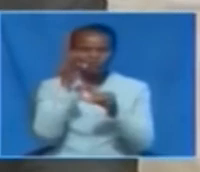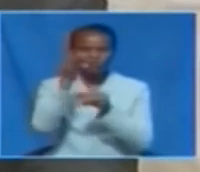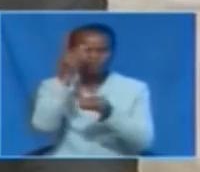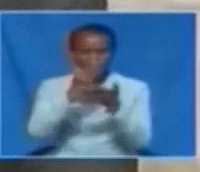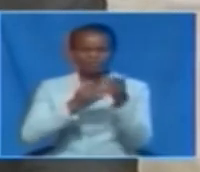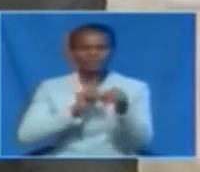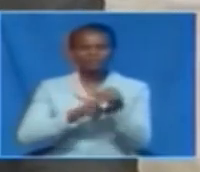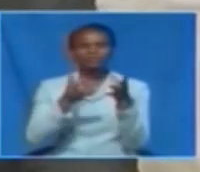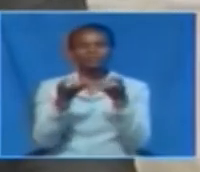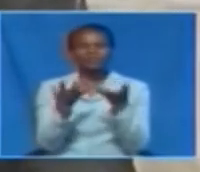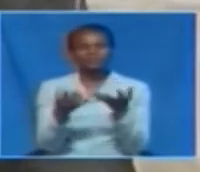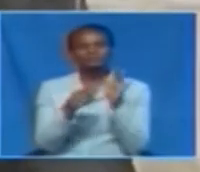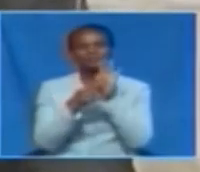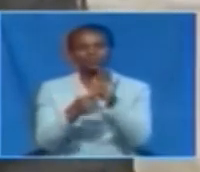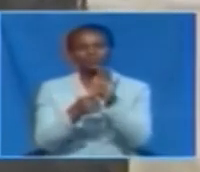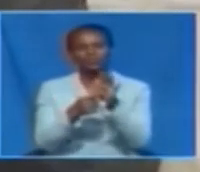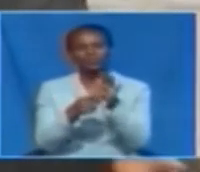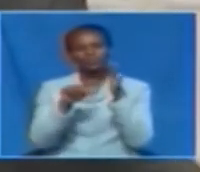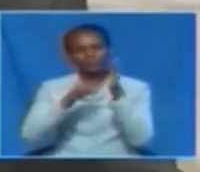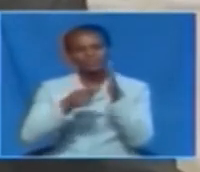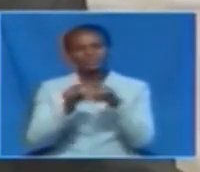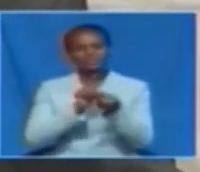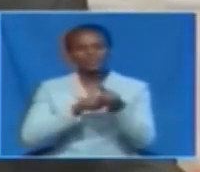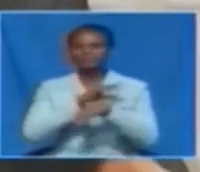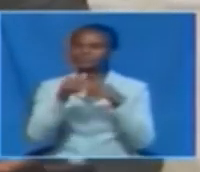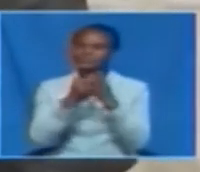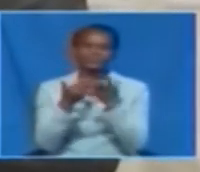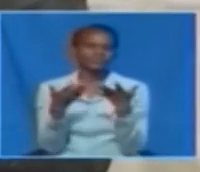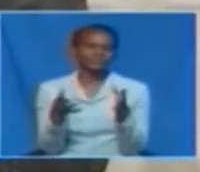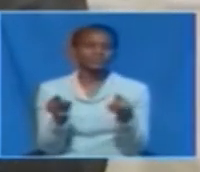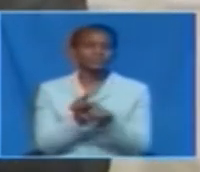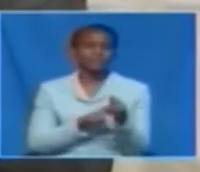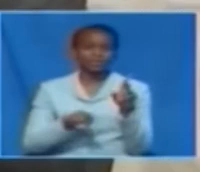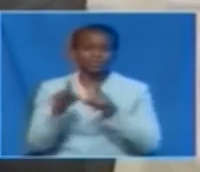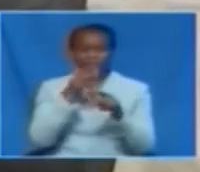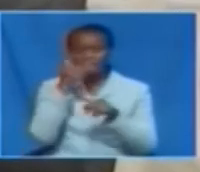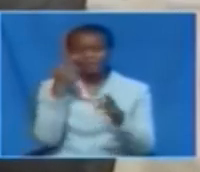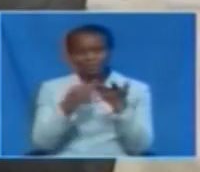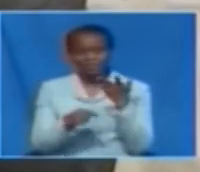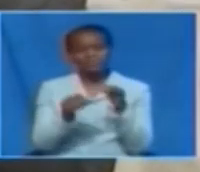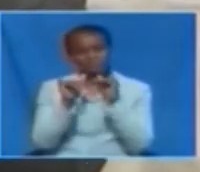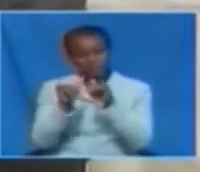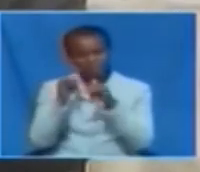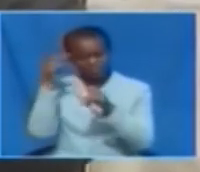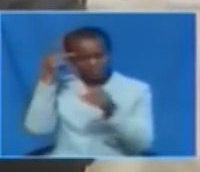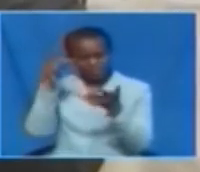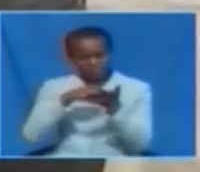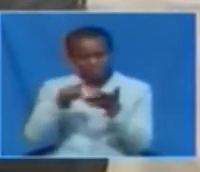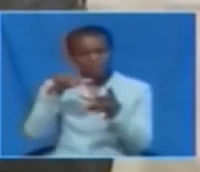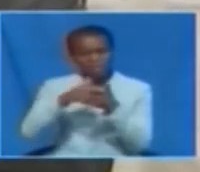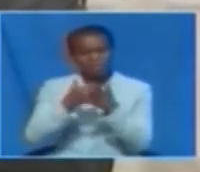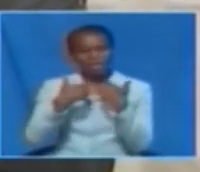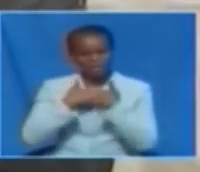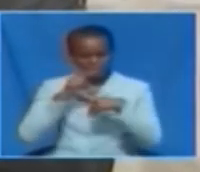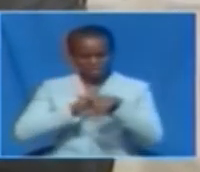sometimes you want to prove a certain point and lose it all. And people should stay with their parties in order for them to have a